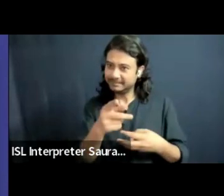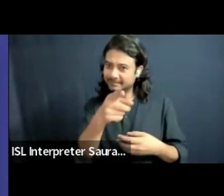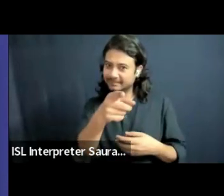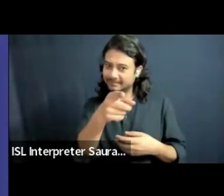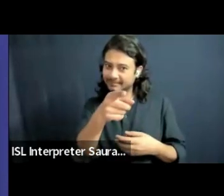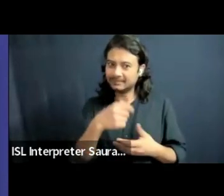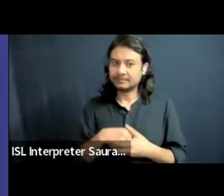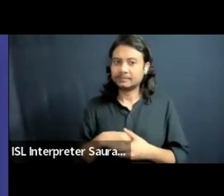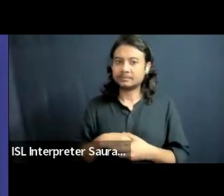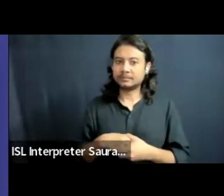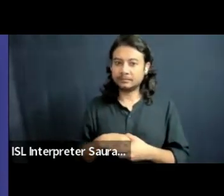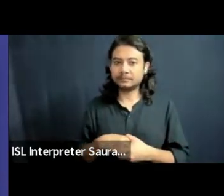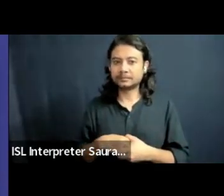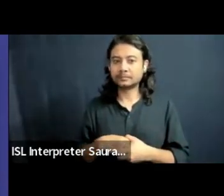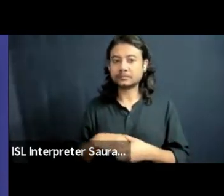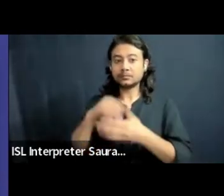who live on less than